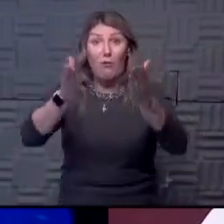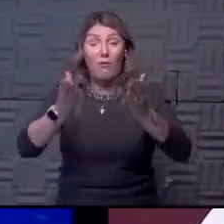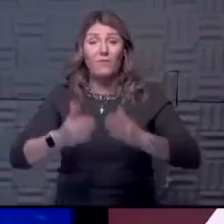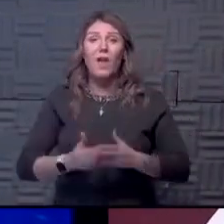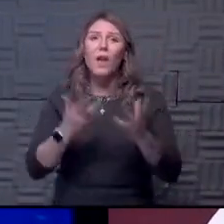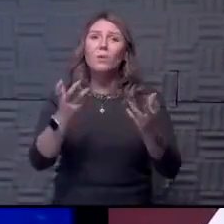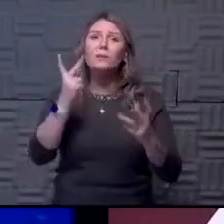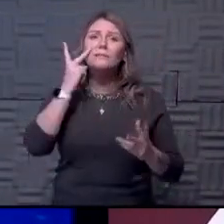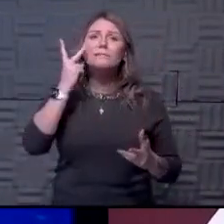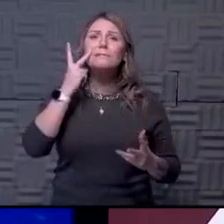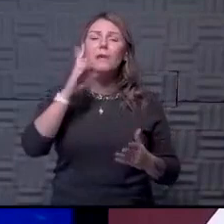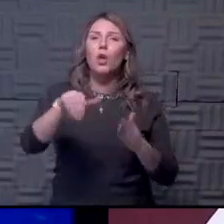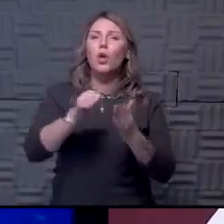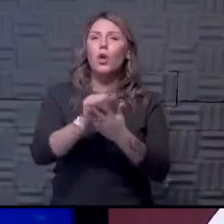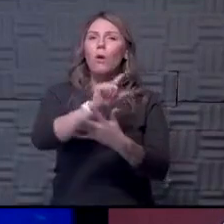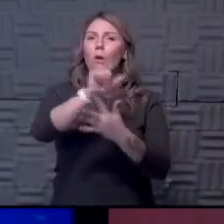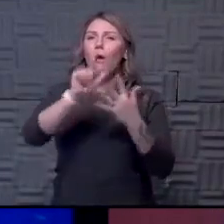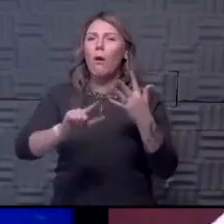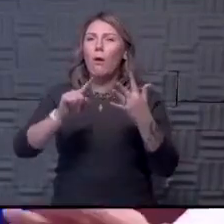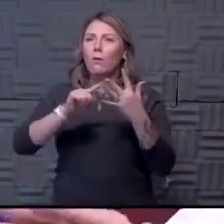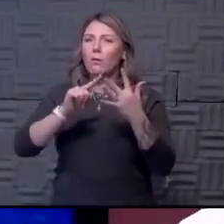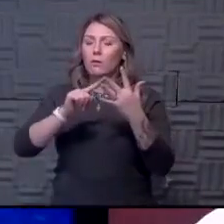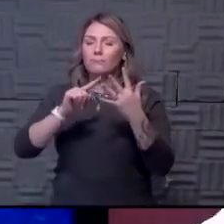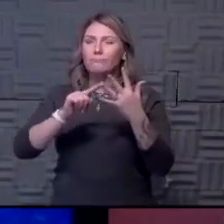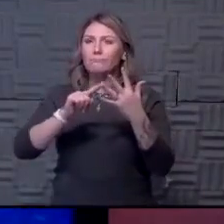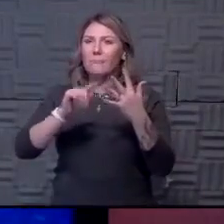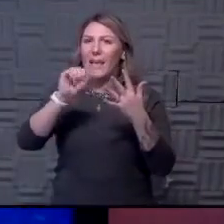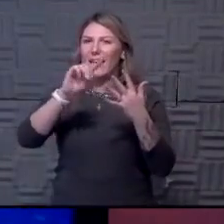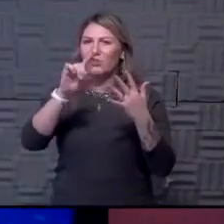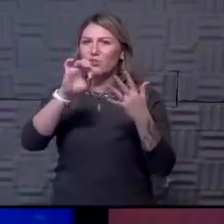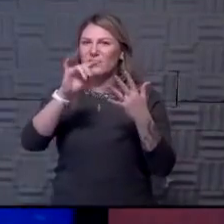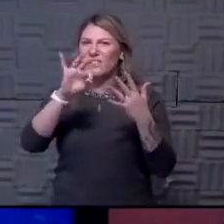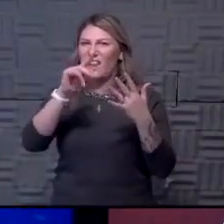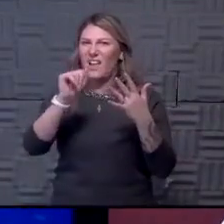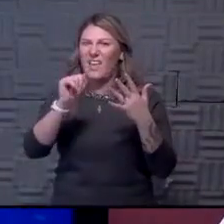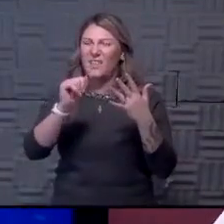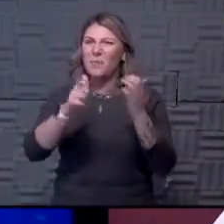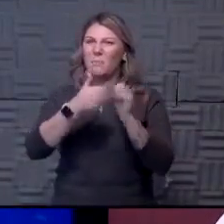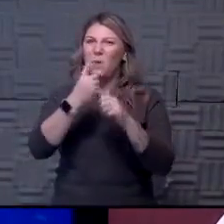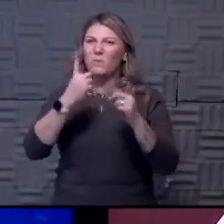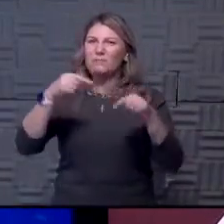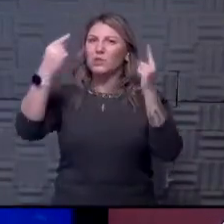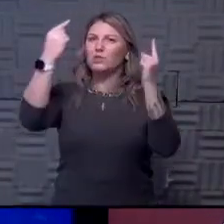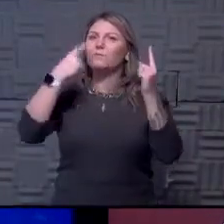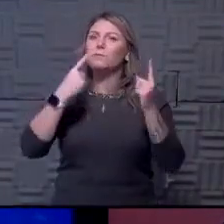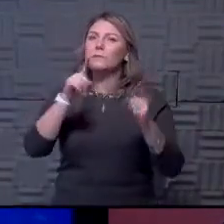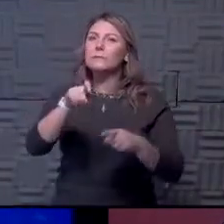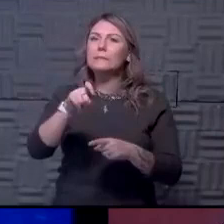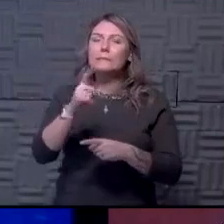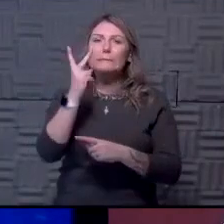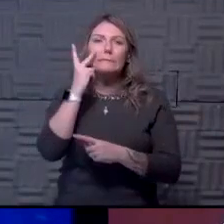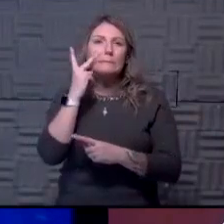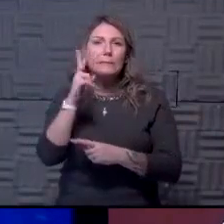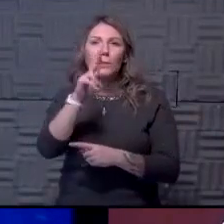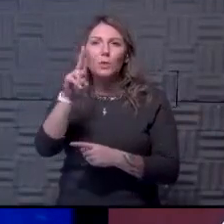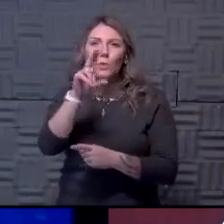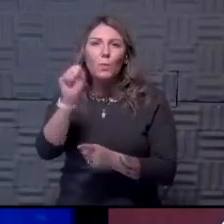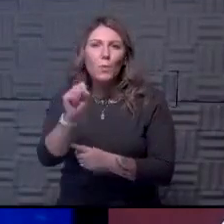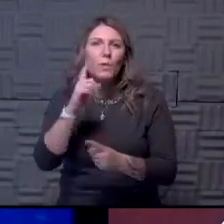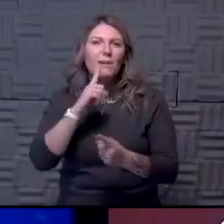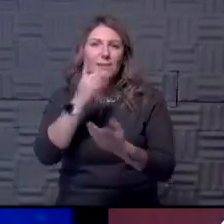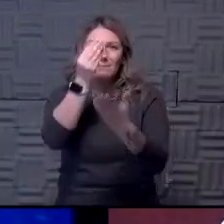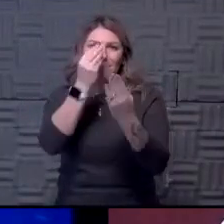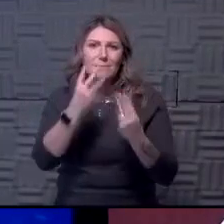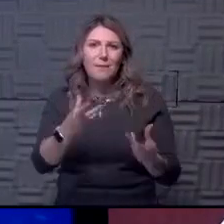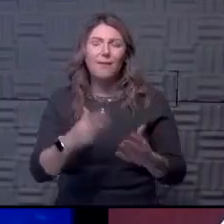want to see all the AstraZeneca data. That's the one that's had the most controversy the whole time. Yeah. We need to see the U.S. data around that. All right, Donnie's got our last